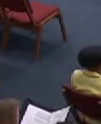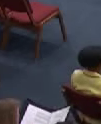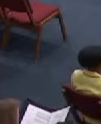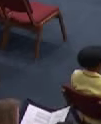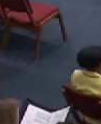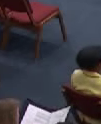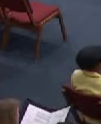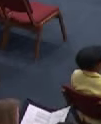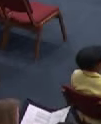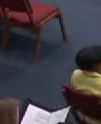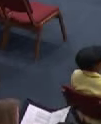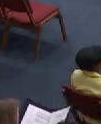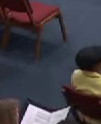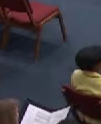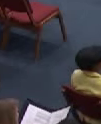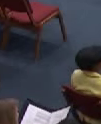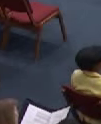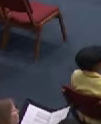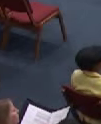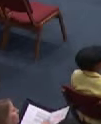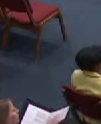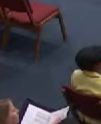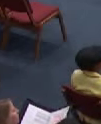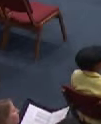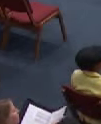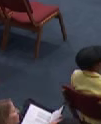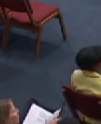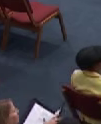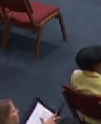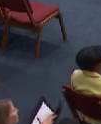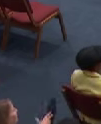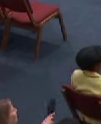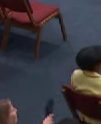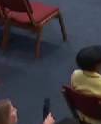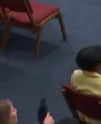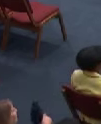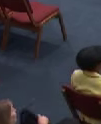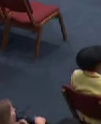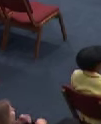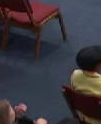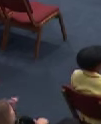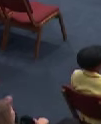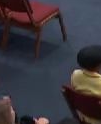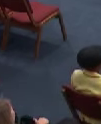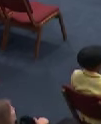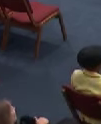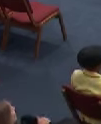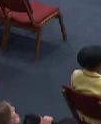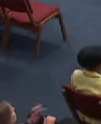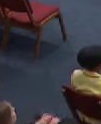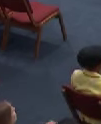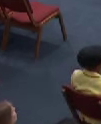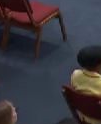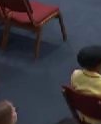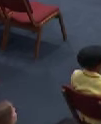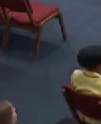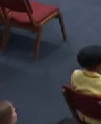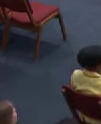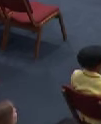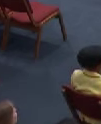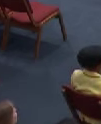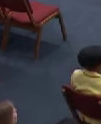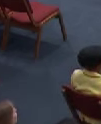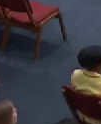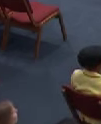And M1. An ordinance to dispense with the requirement of competitive bidding as impractical and unfeasible, to